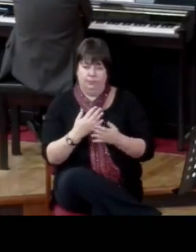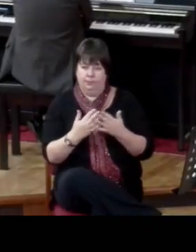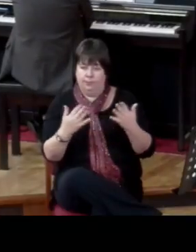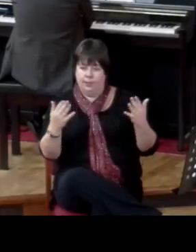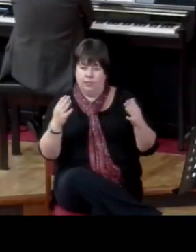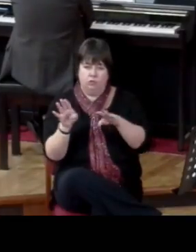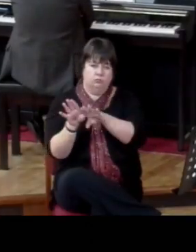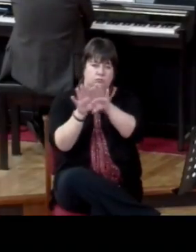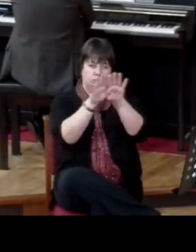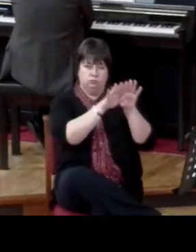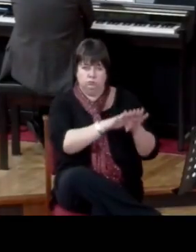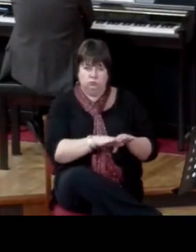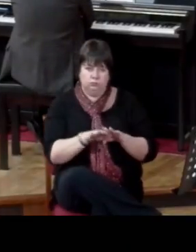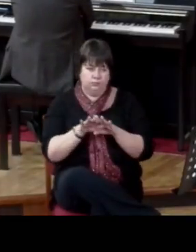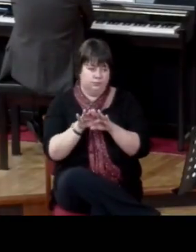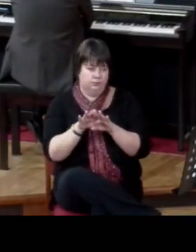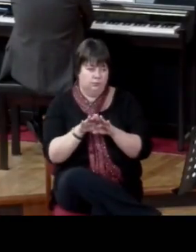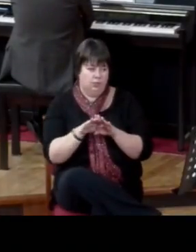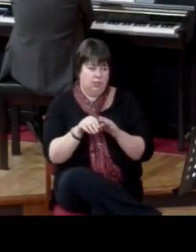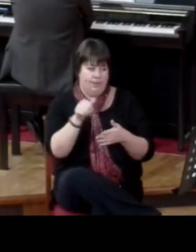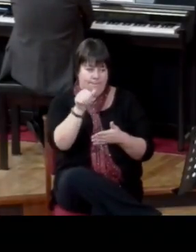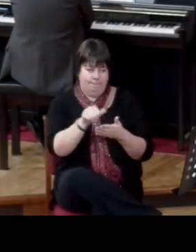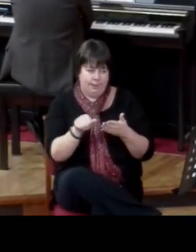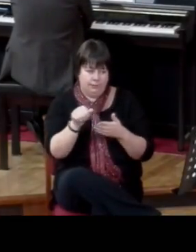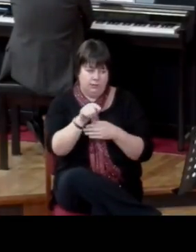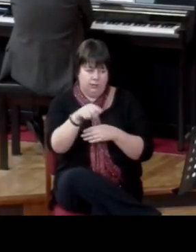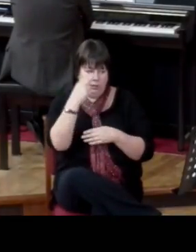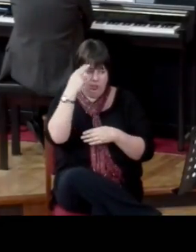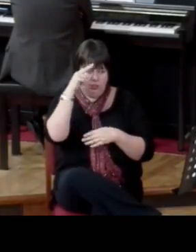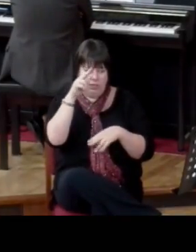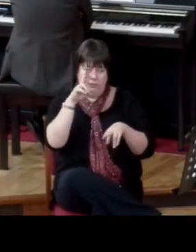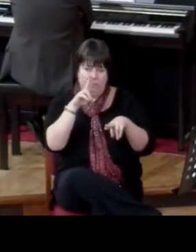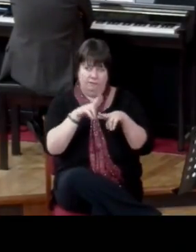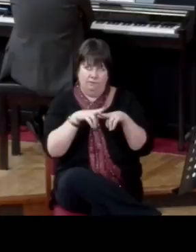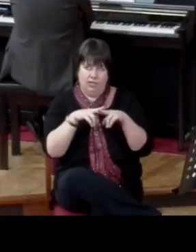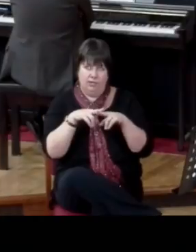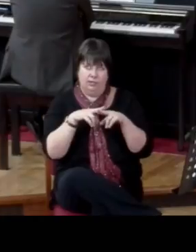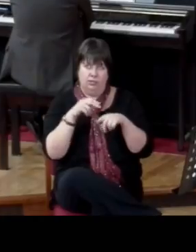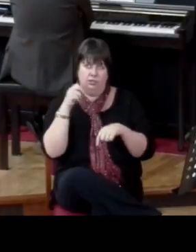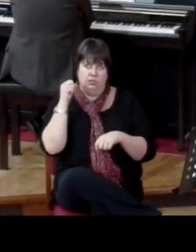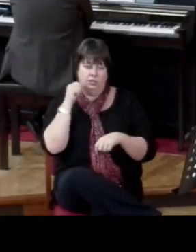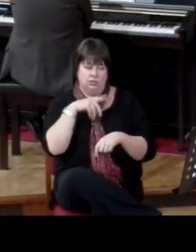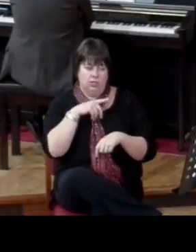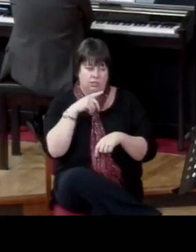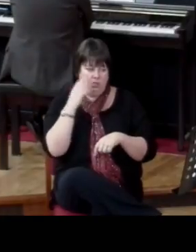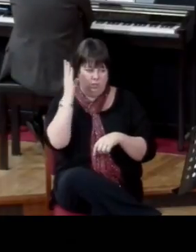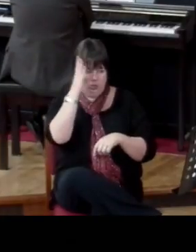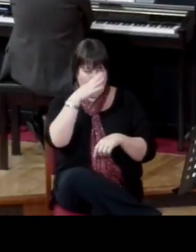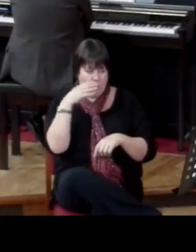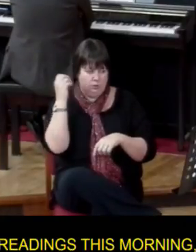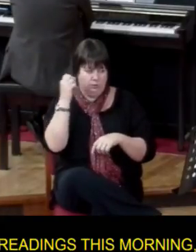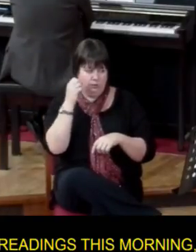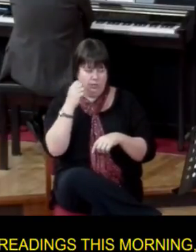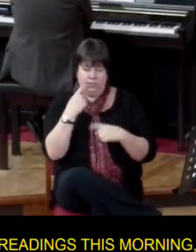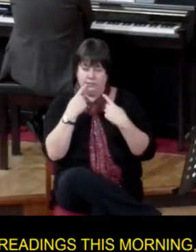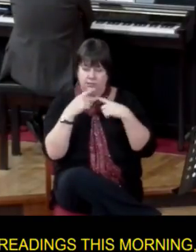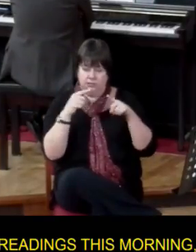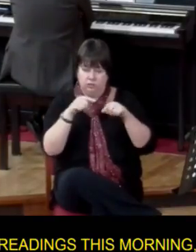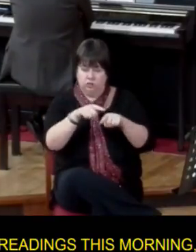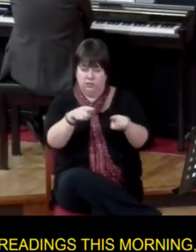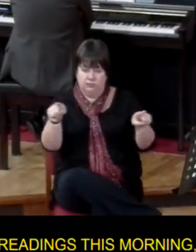and the Son and of the Holy Spirit, and teaching them to obey everything I have commanded